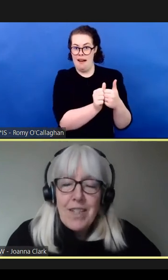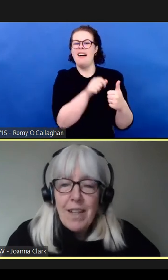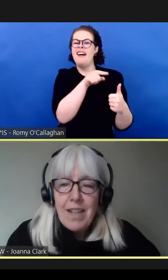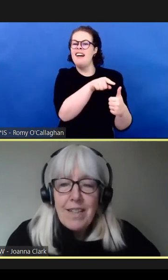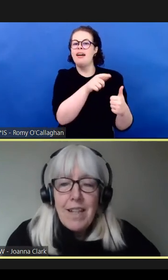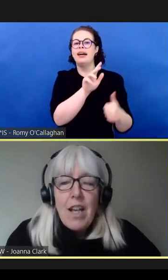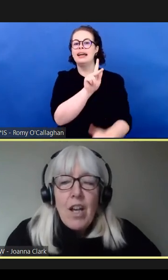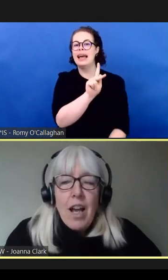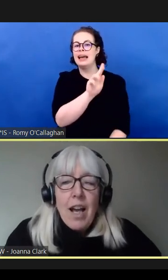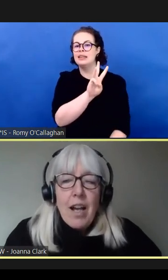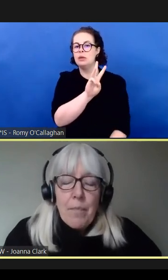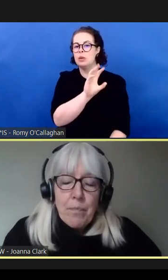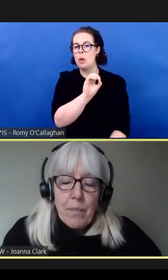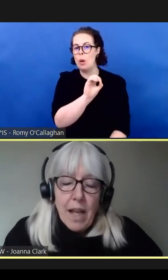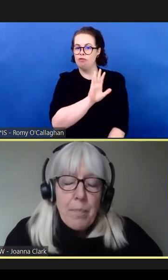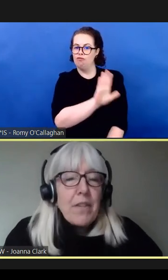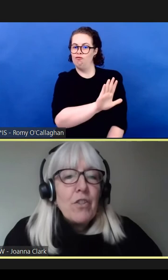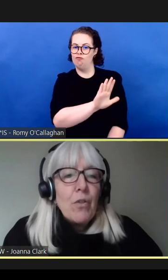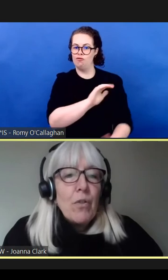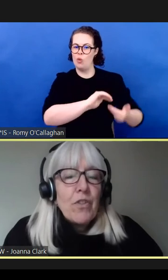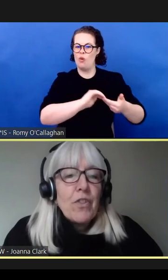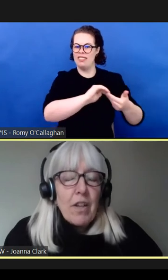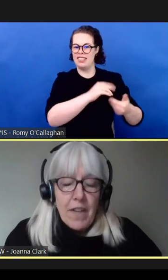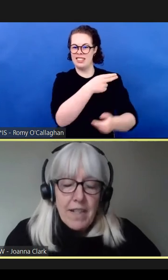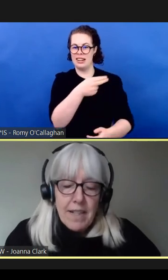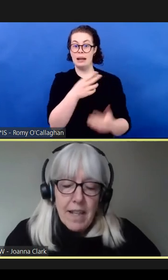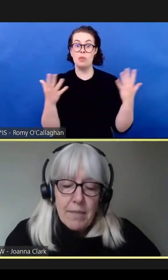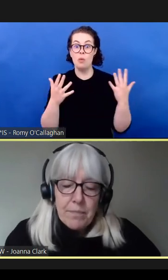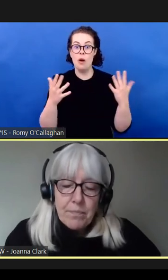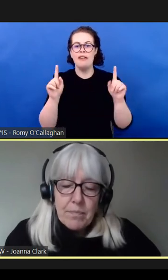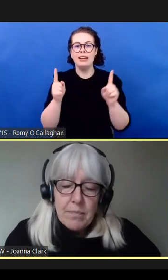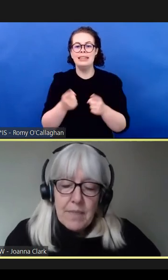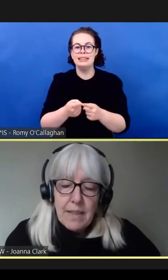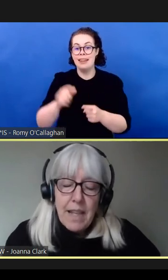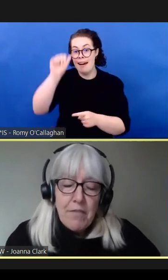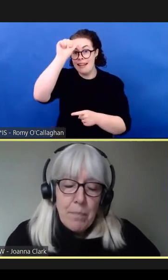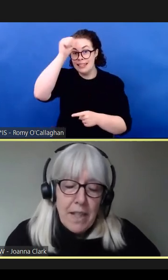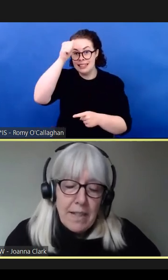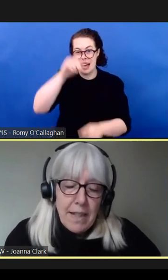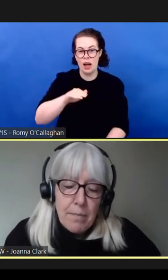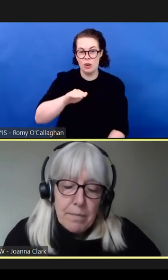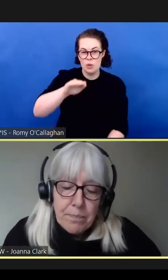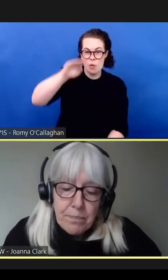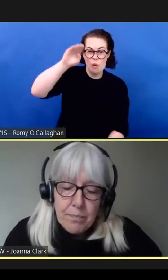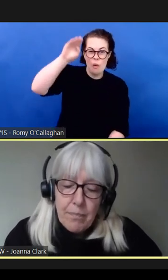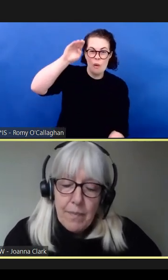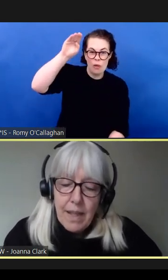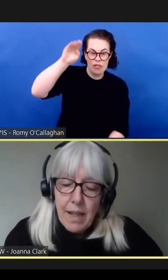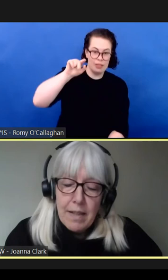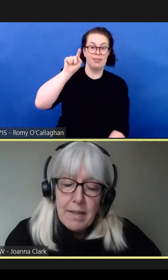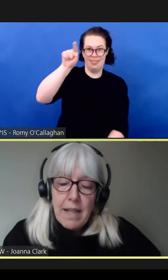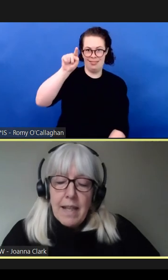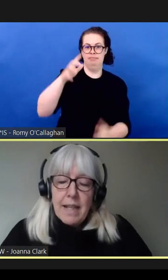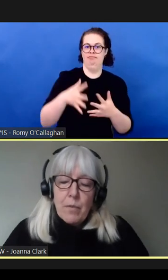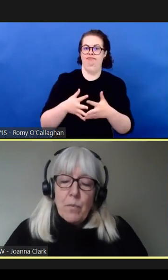on the slide, up in the north of India. They've been